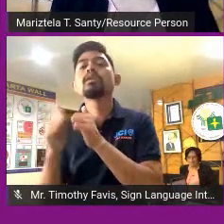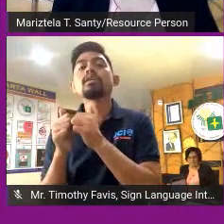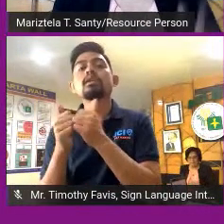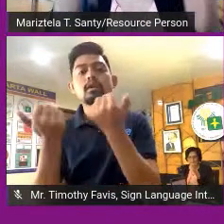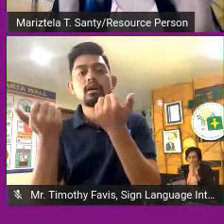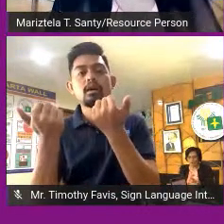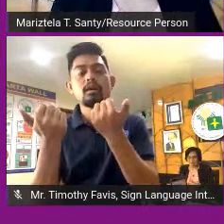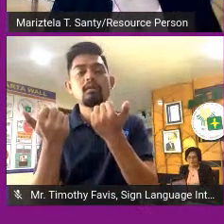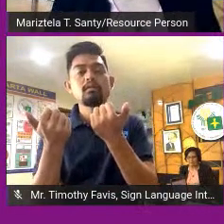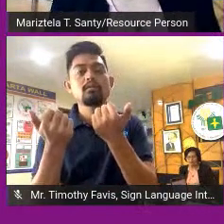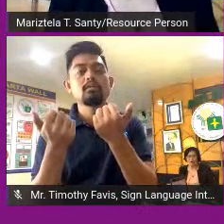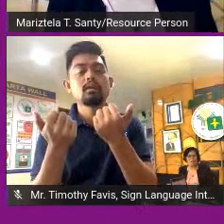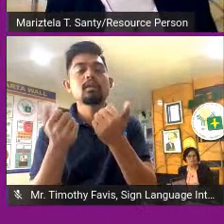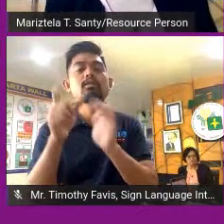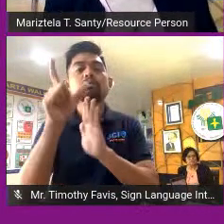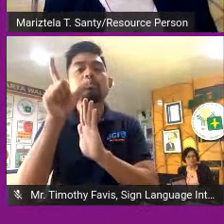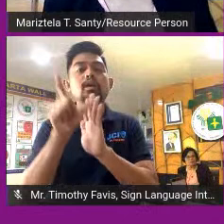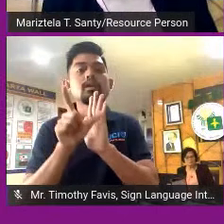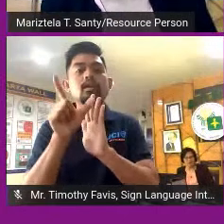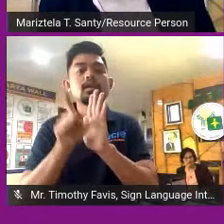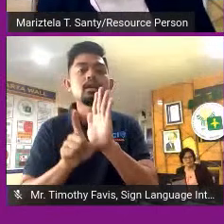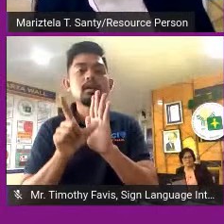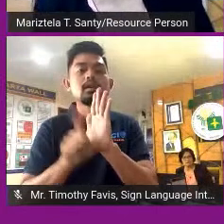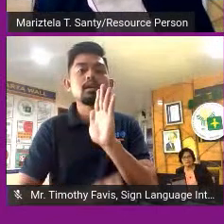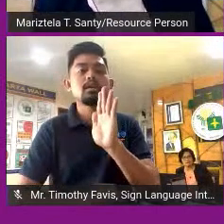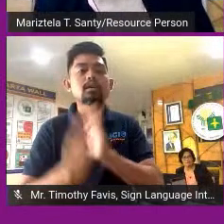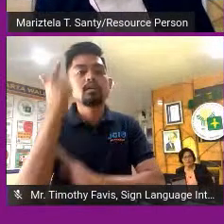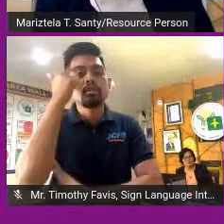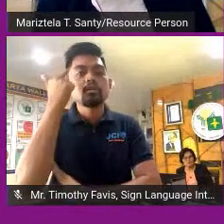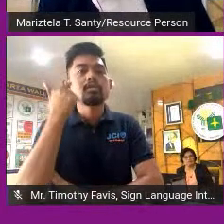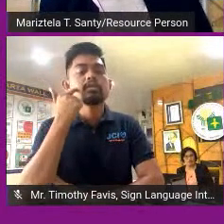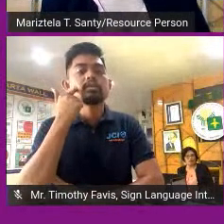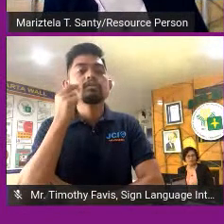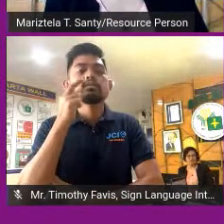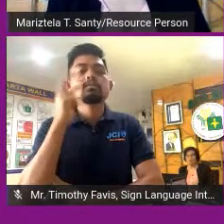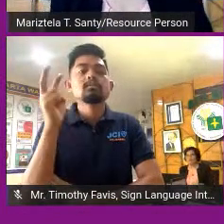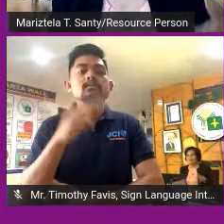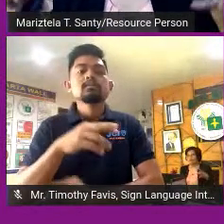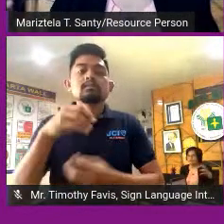para mabawasan po ang gender biases